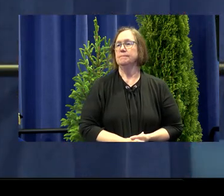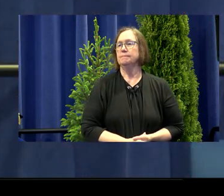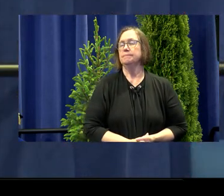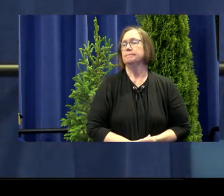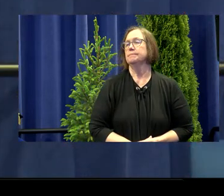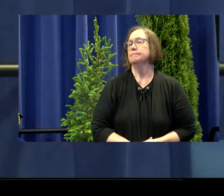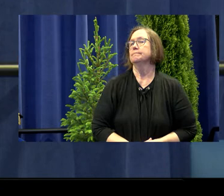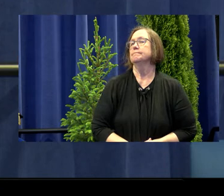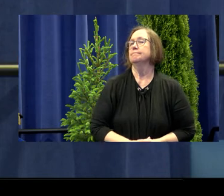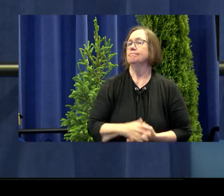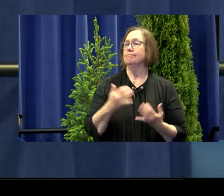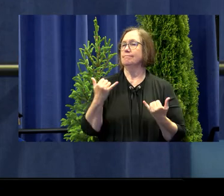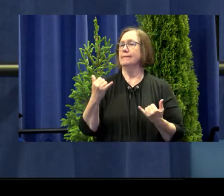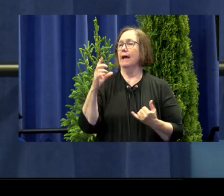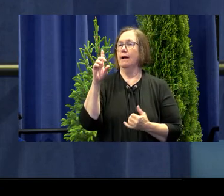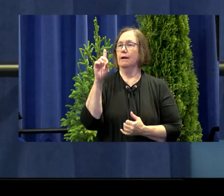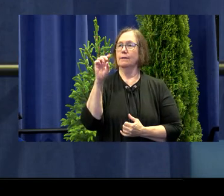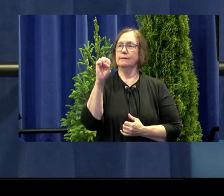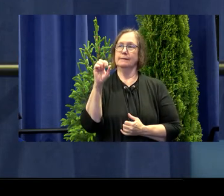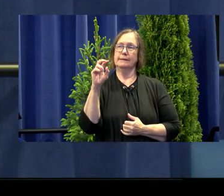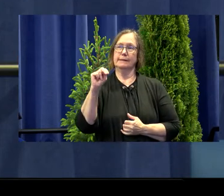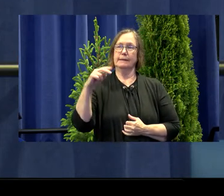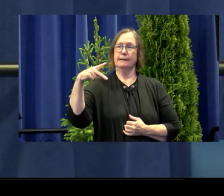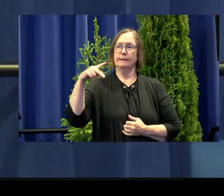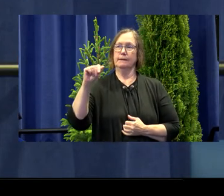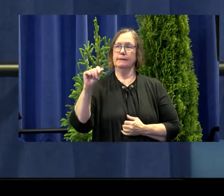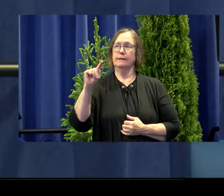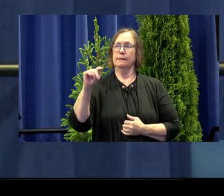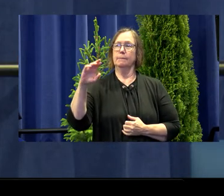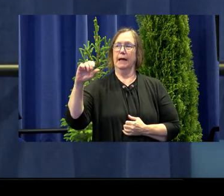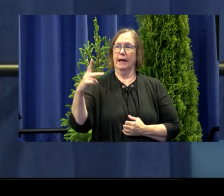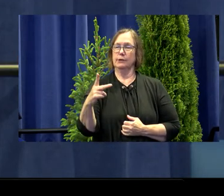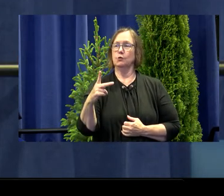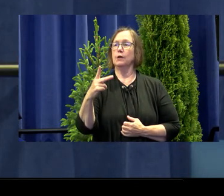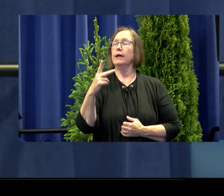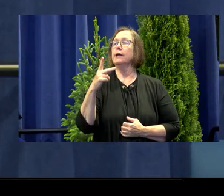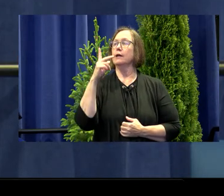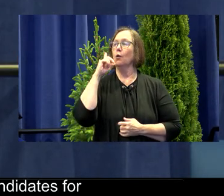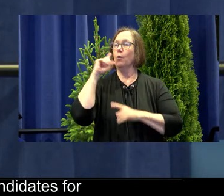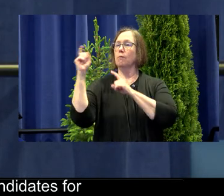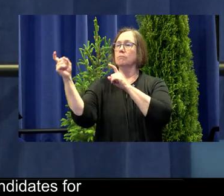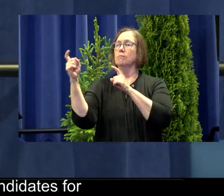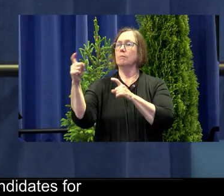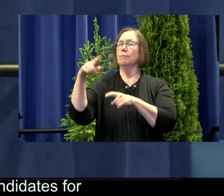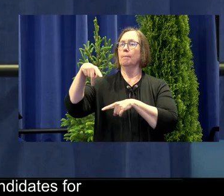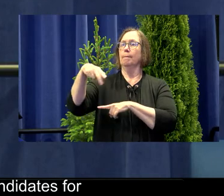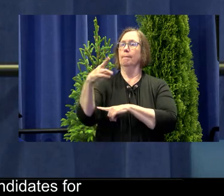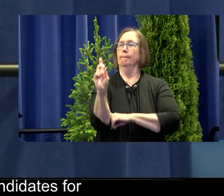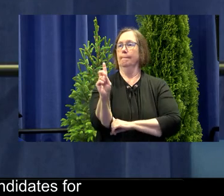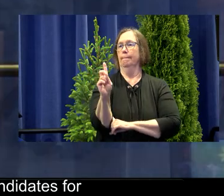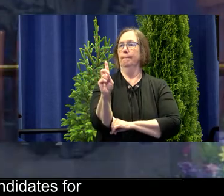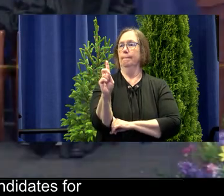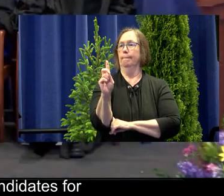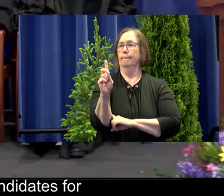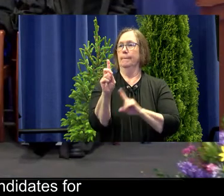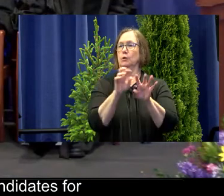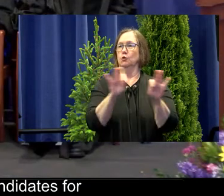Dean Patrick will now come forward and present the candidates for doctoral and master's degrees.